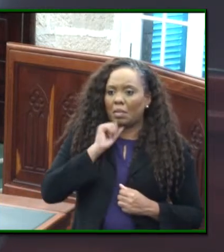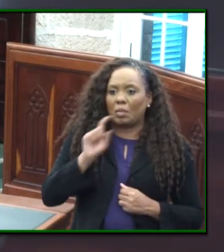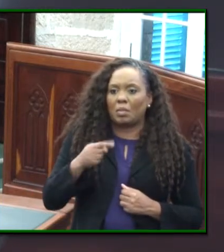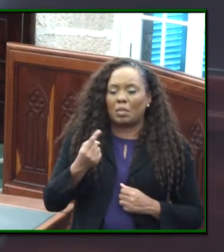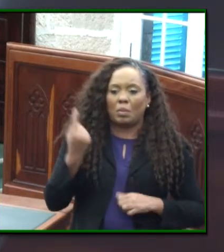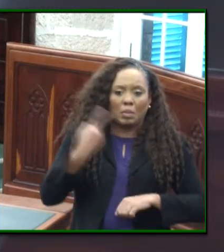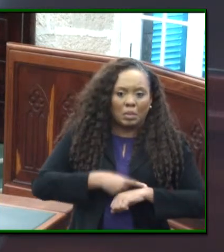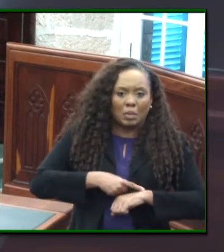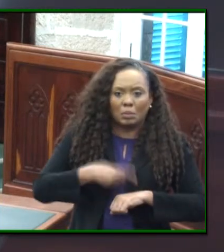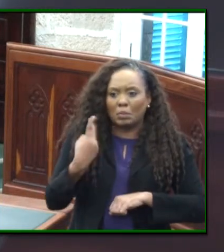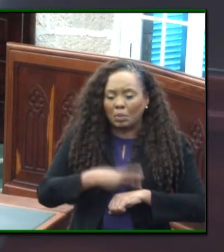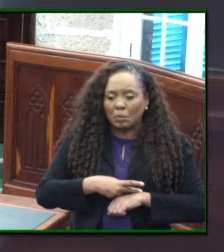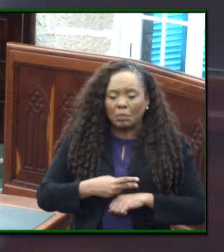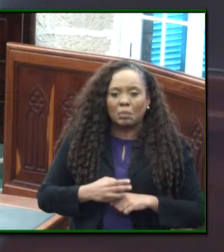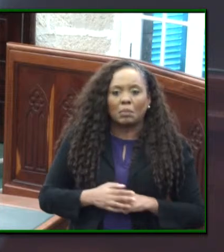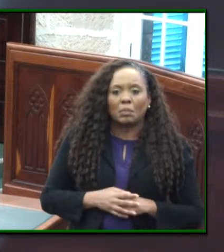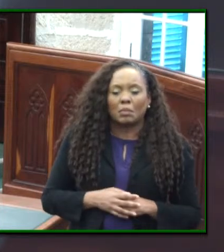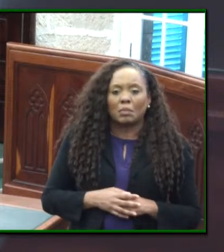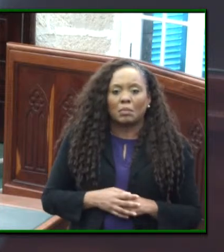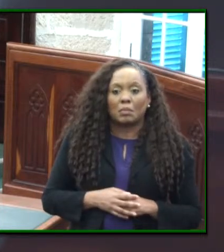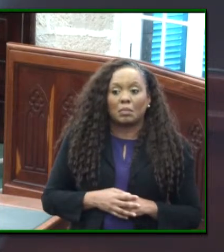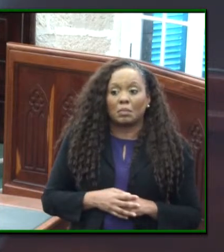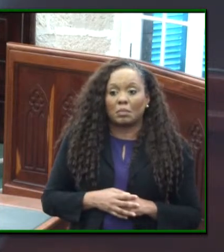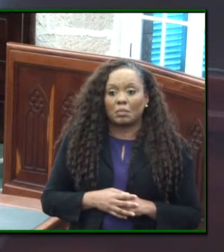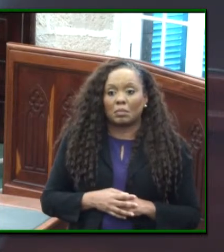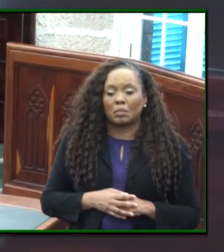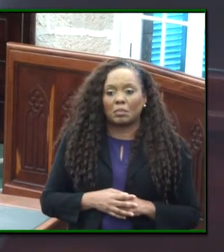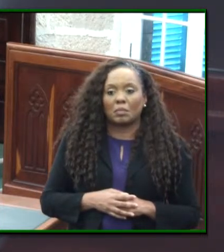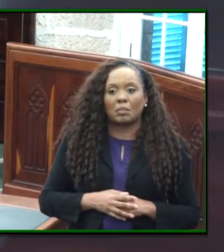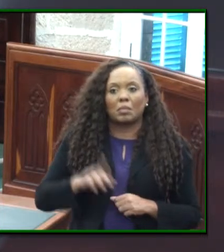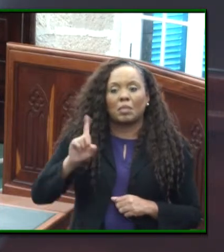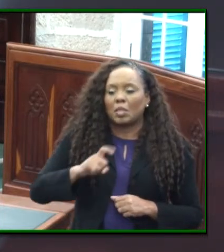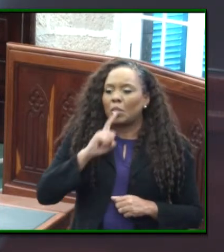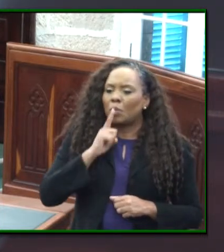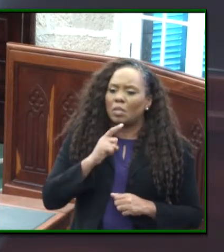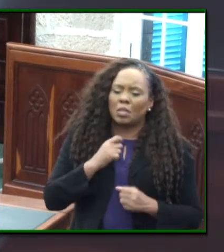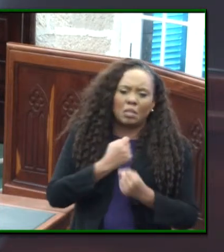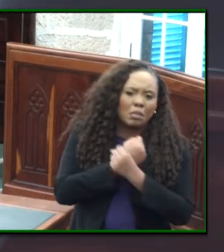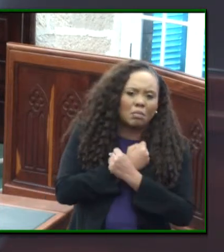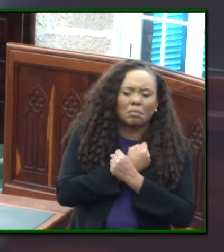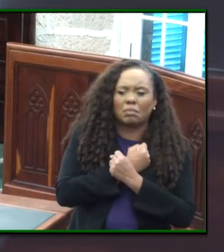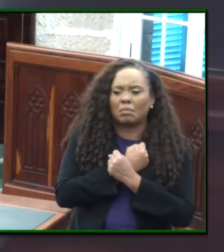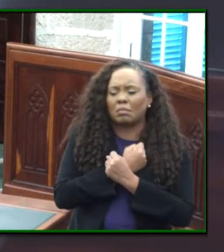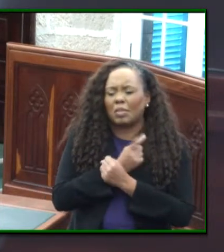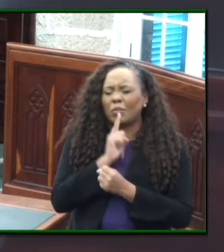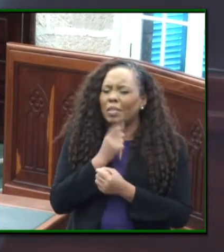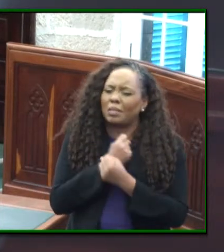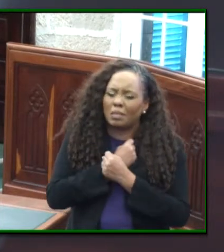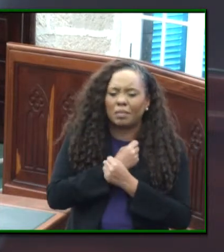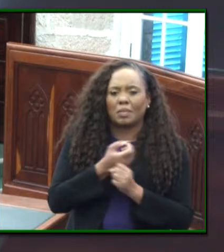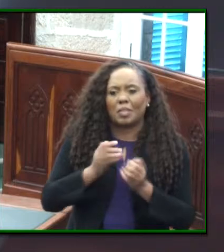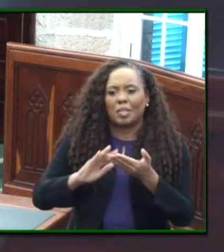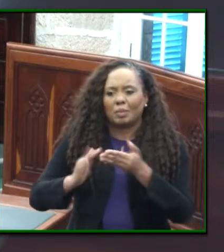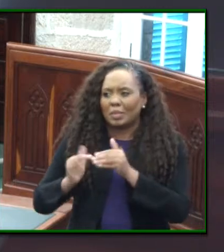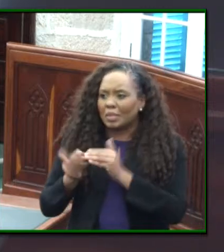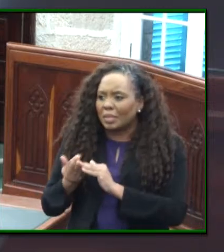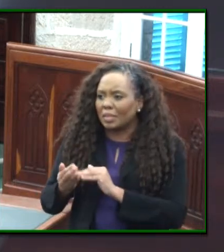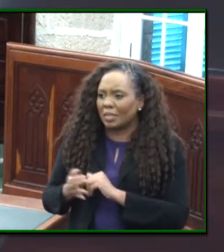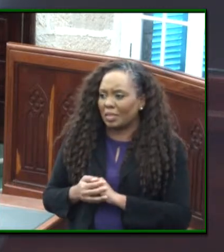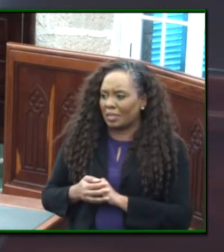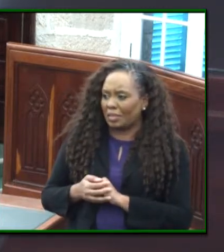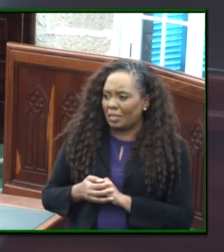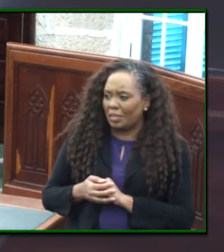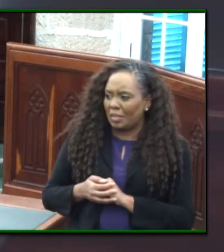situation. It's a type of a love affair with the communities that we're looking to create. And we can only do